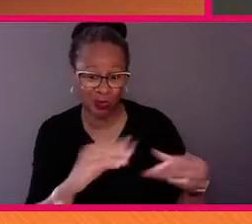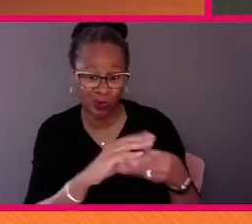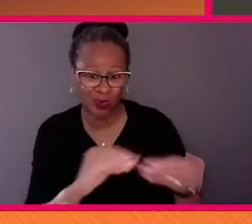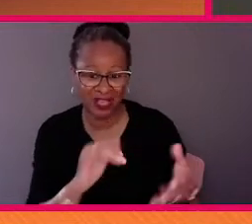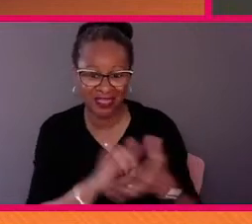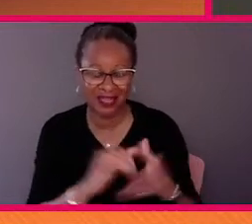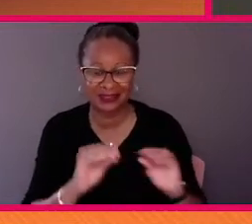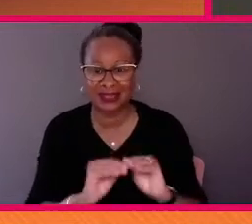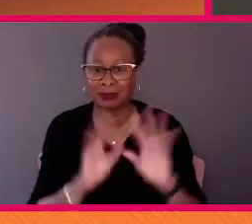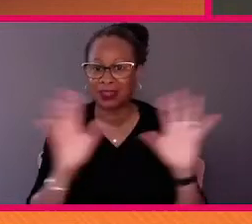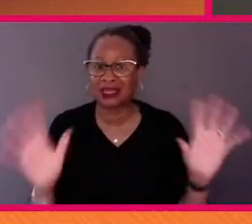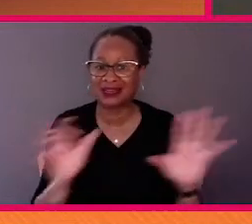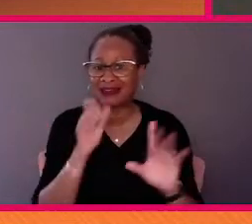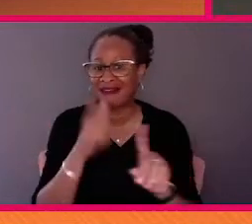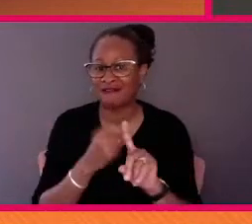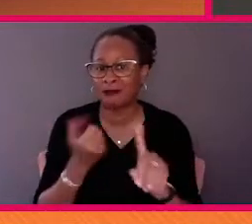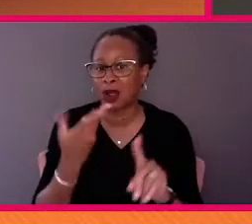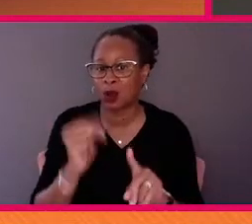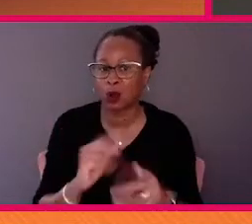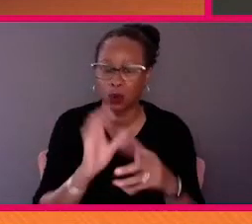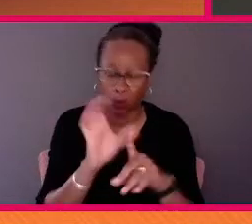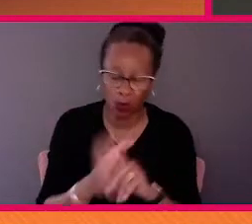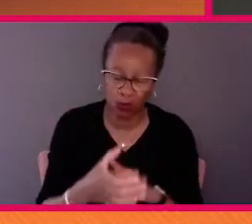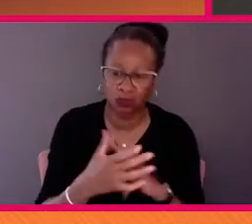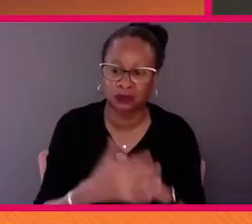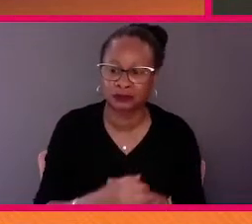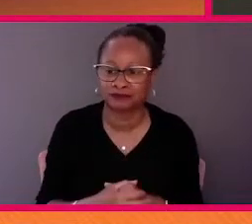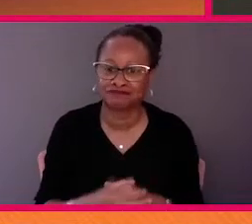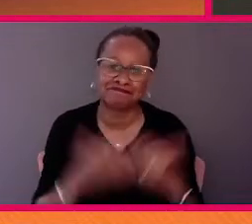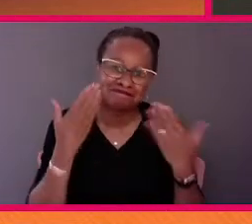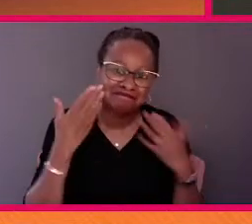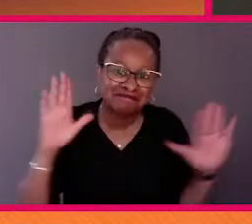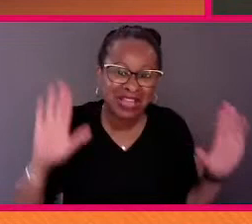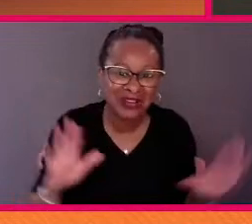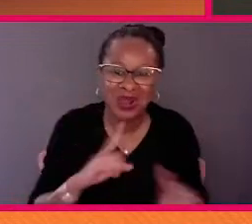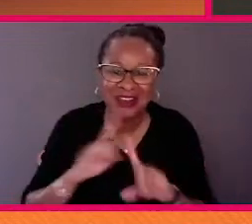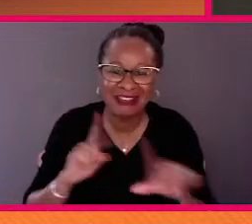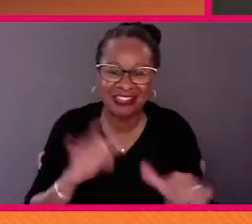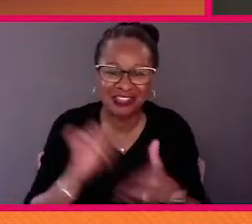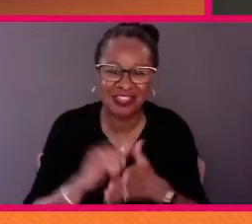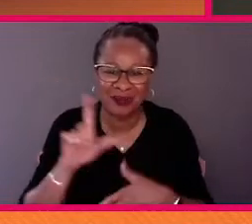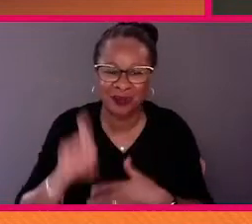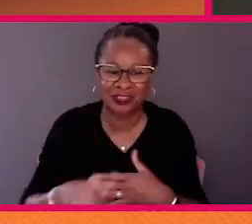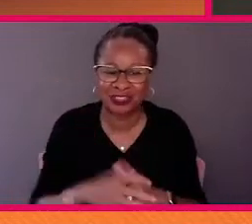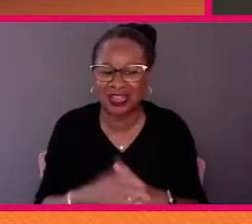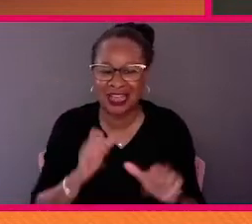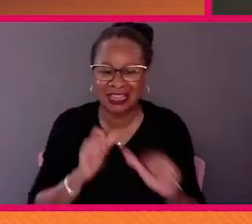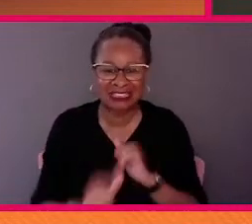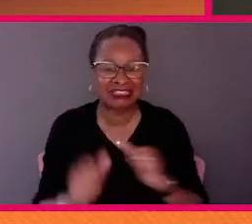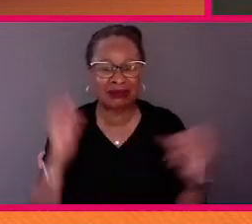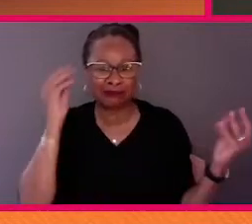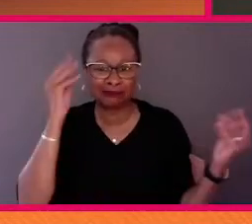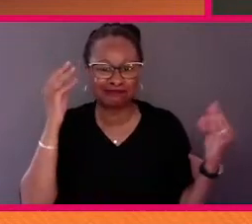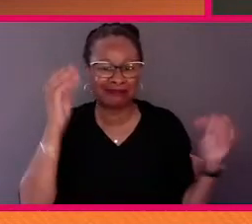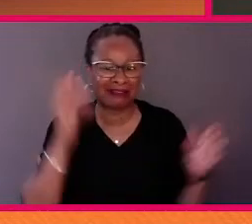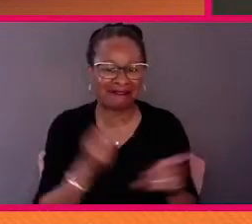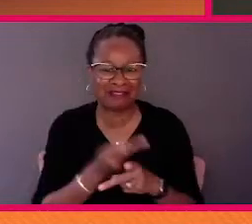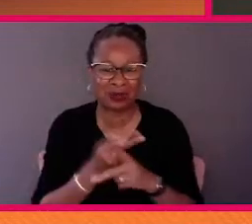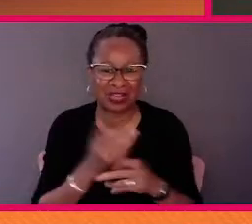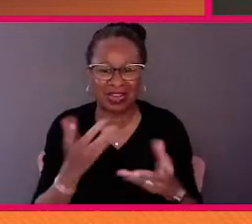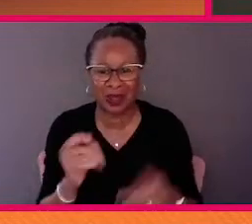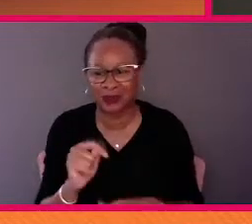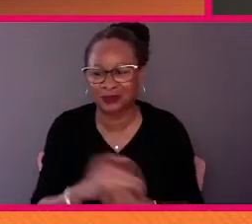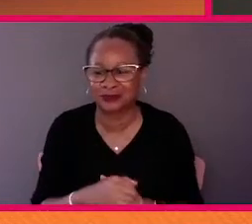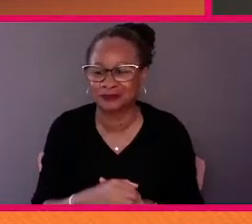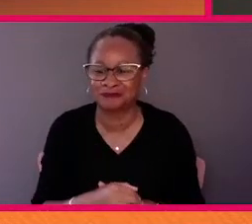completely not from my own cultural? I don't know how to answer that question. I'm still navigating again, trying to